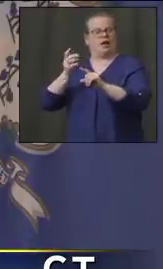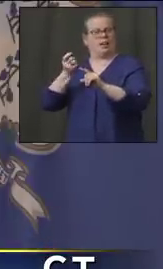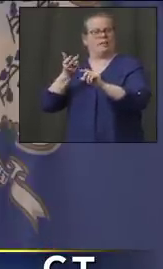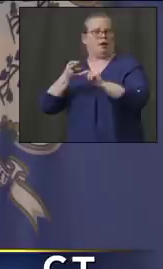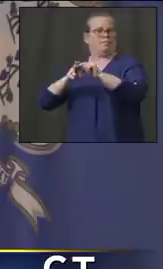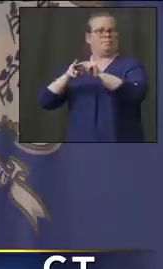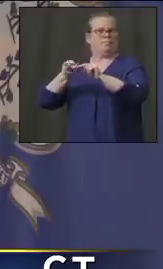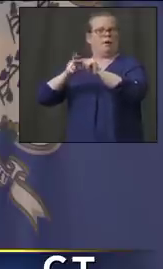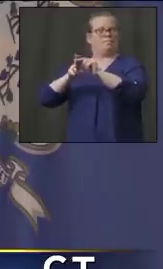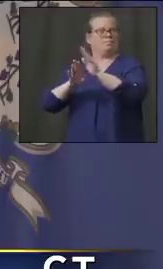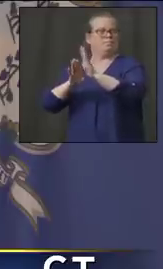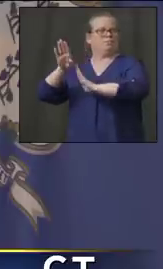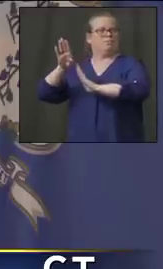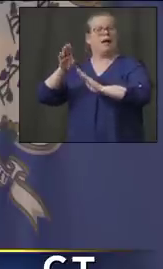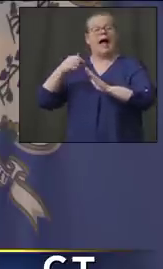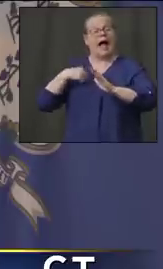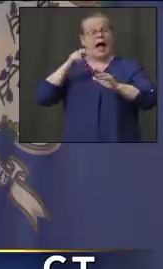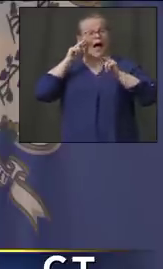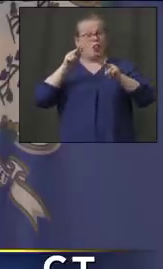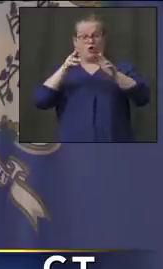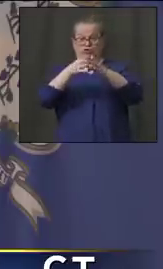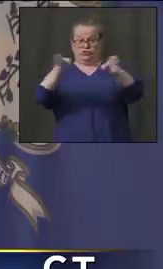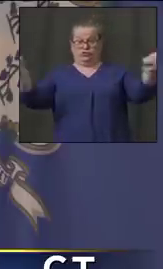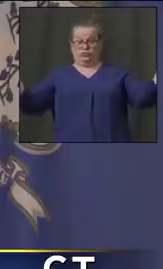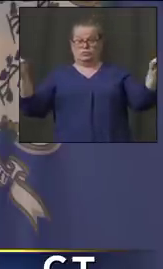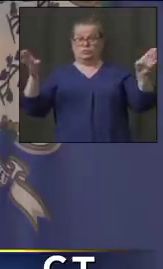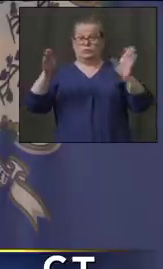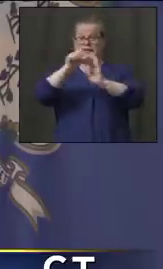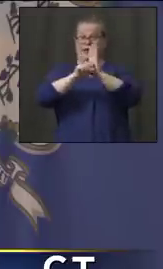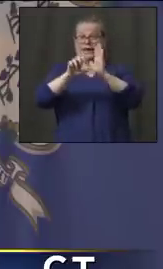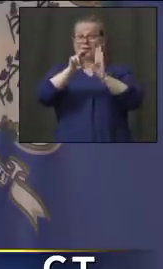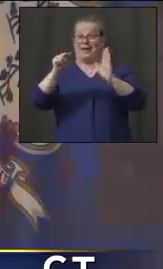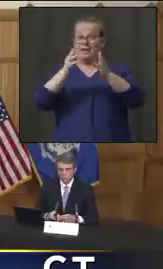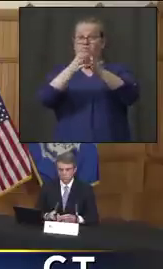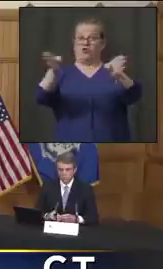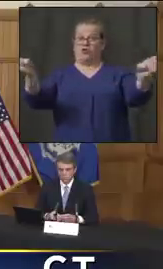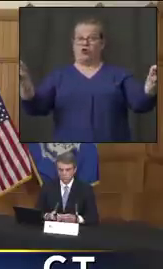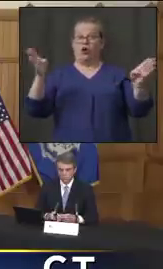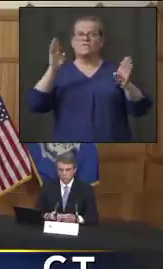what the downward trend is, but let's hear what the experts say.